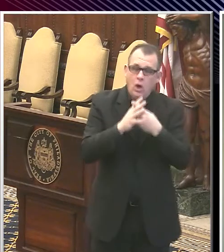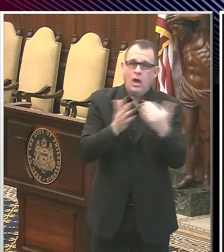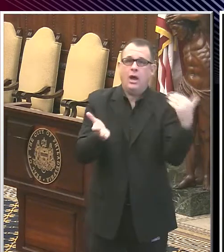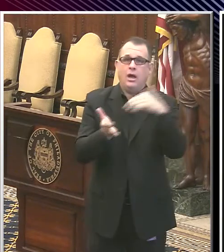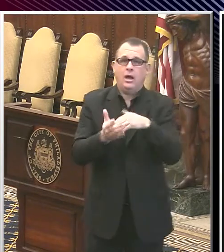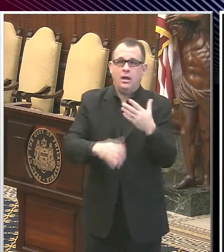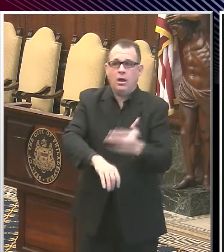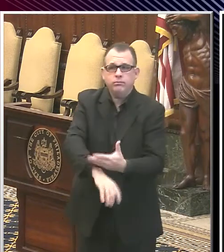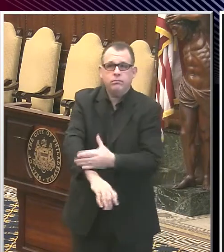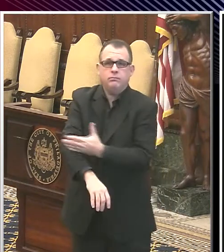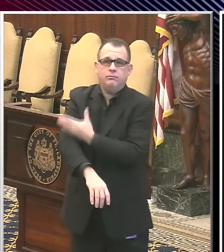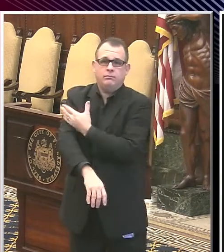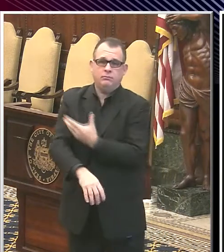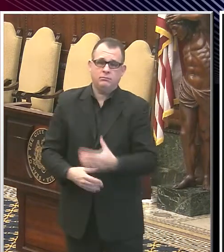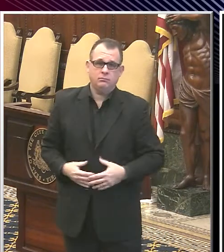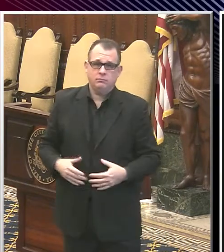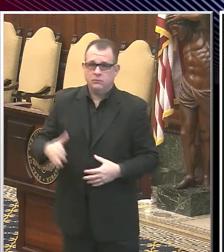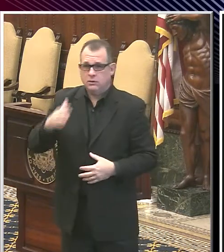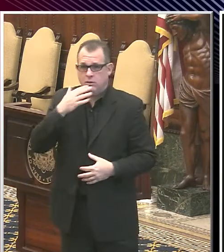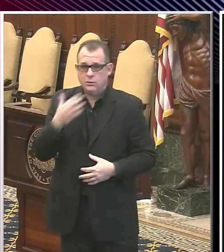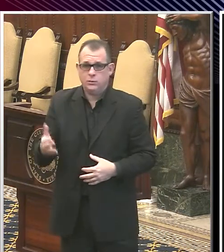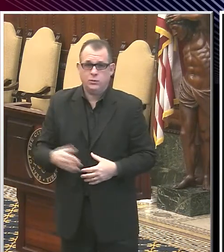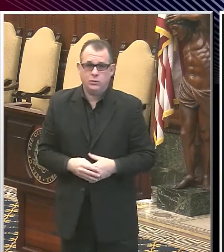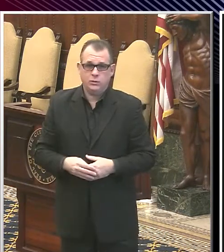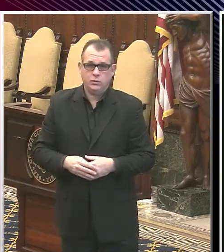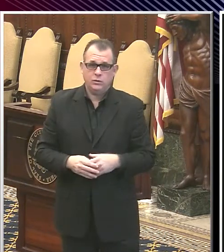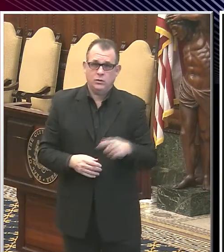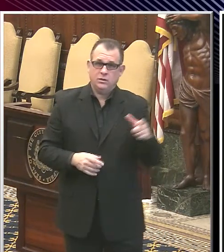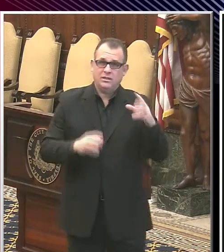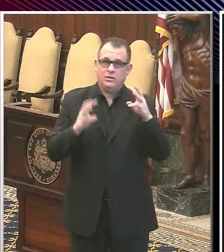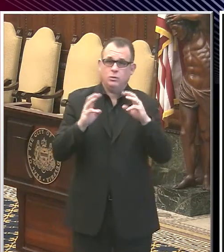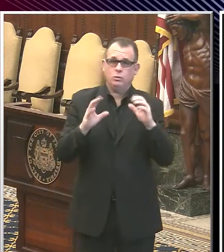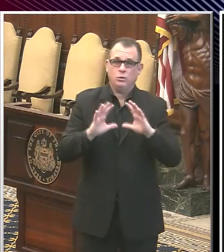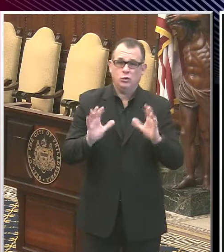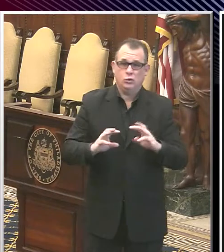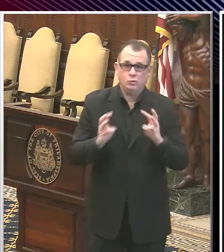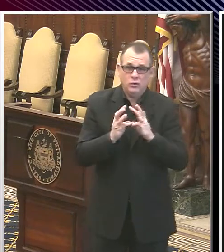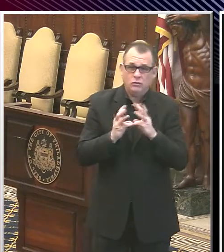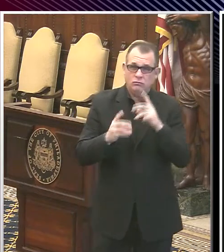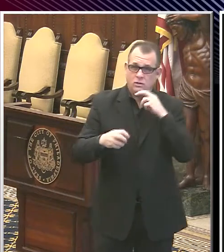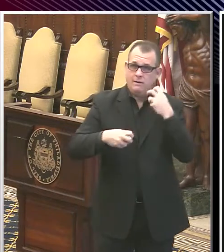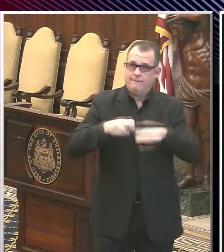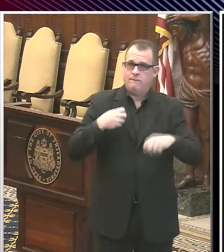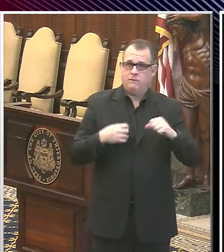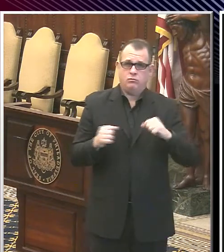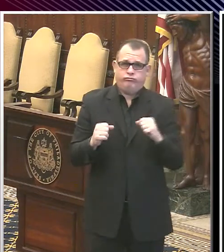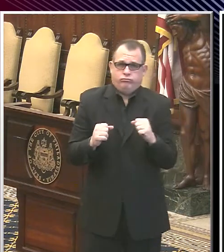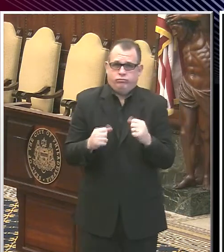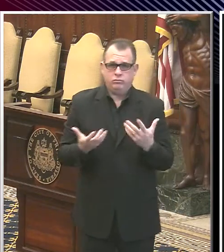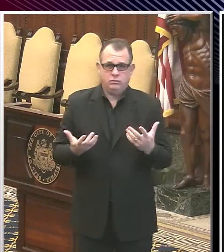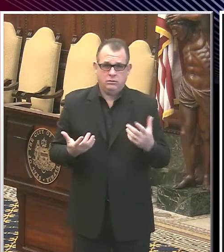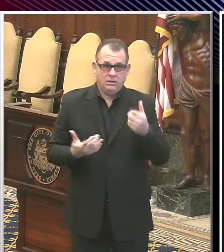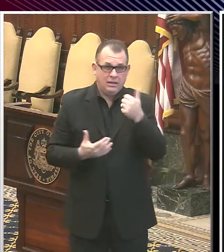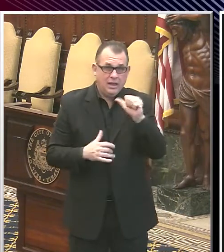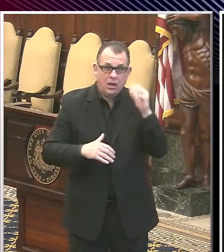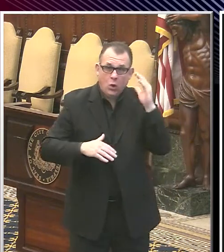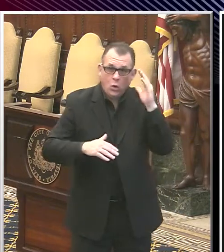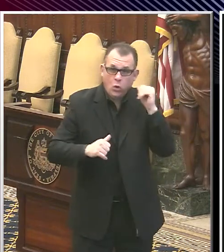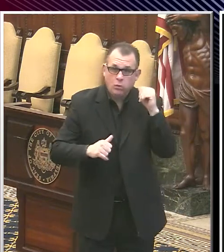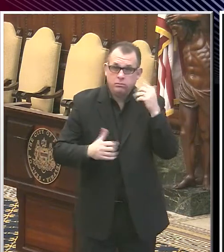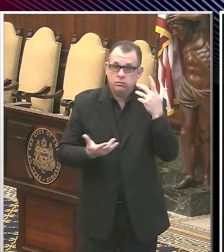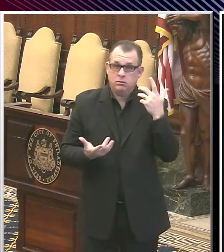place. Okay. You mentioned that this winter will still be tough. Do you have any hope that we